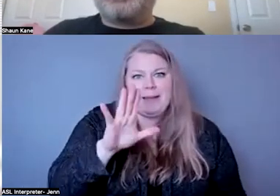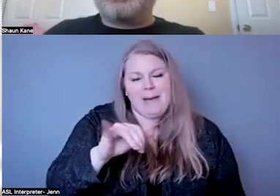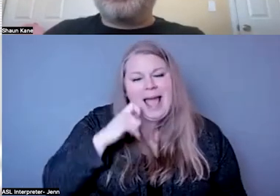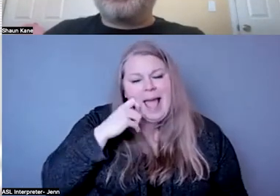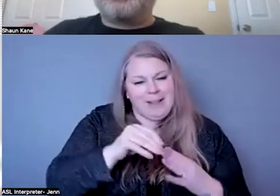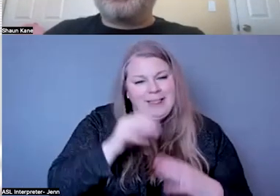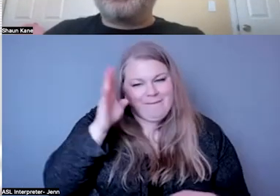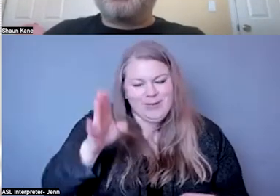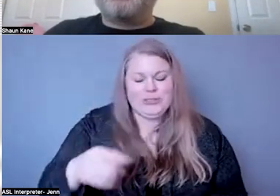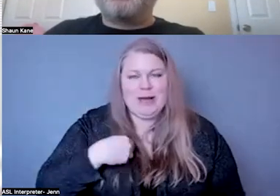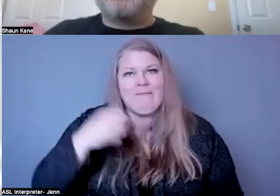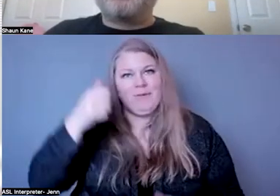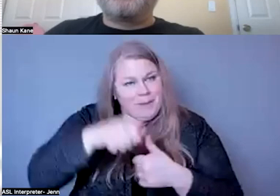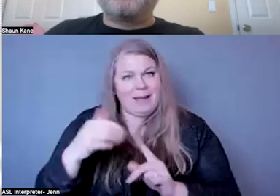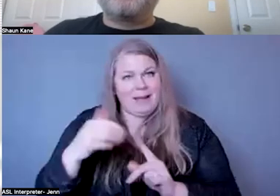So